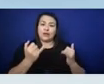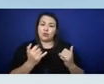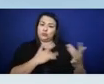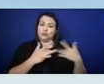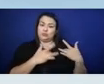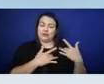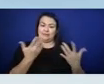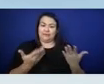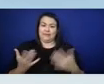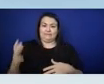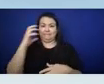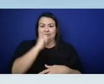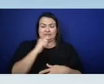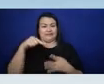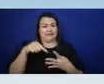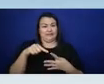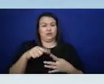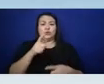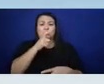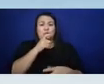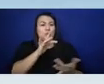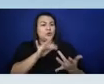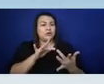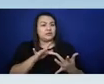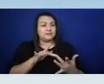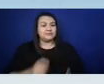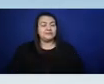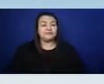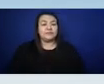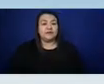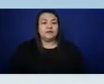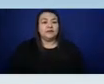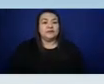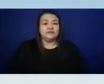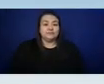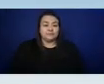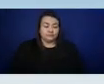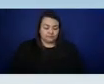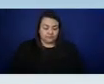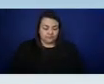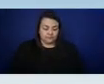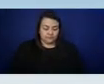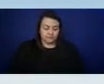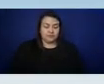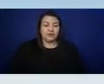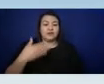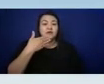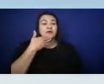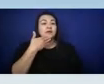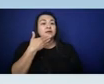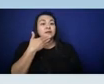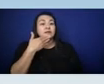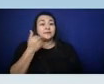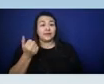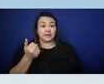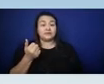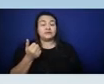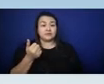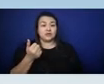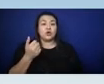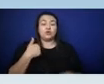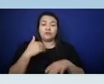All right, our next online question was submitted by David, who says, we were eligible for the first check, but never